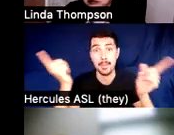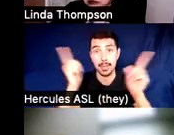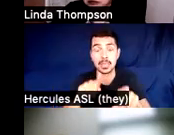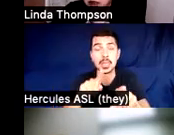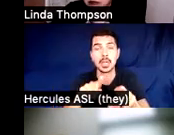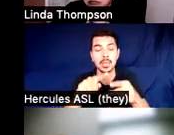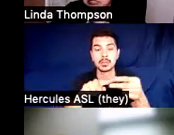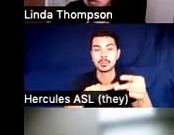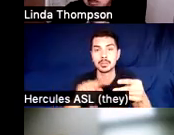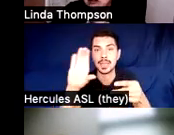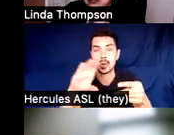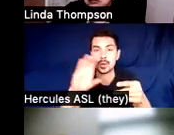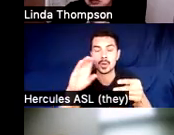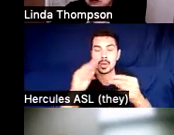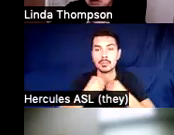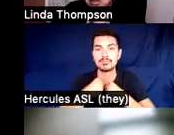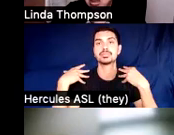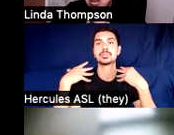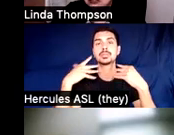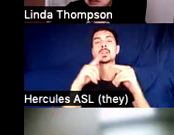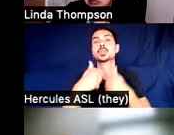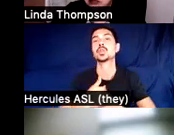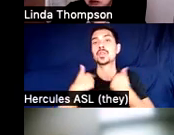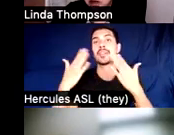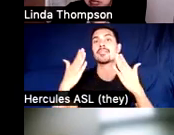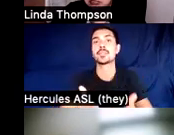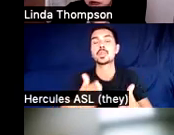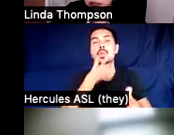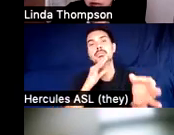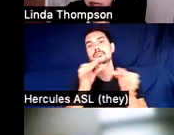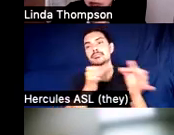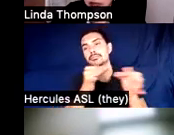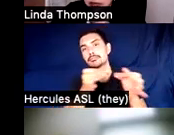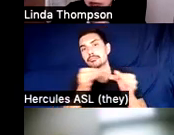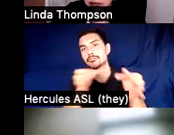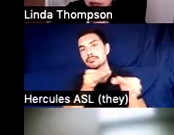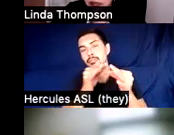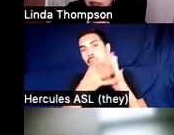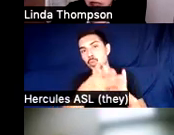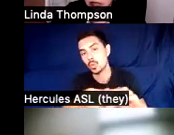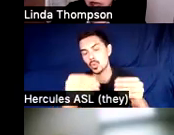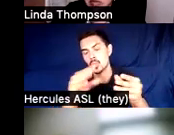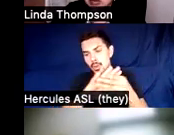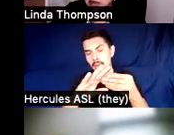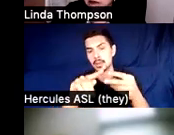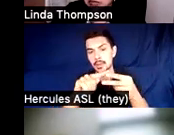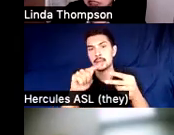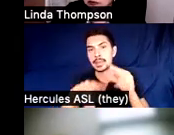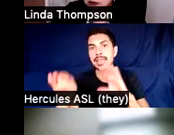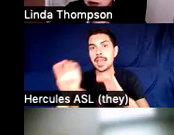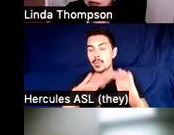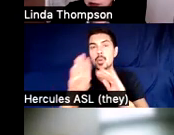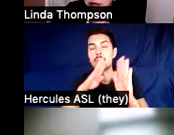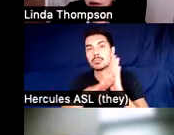disclosing details may activate the body's response. And